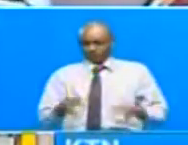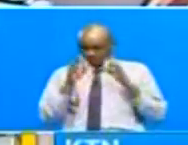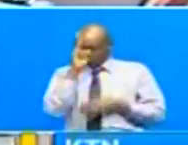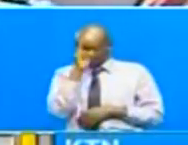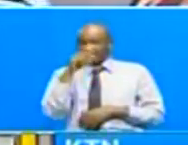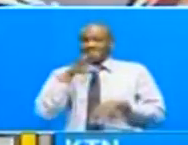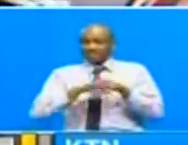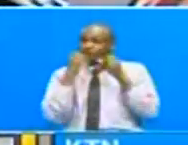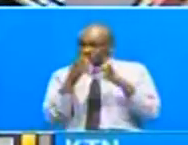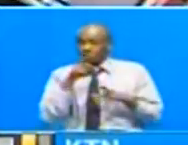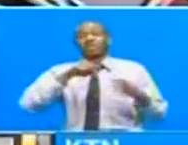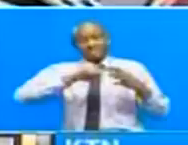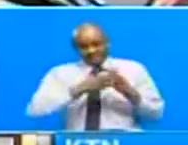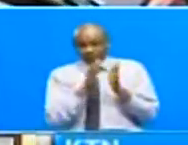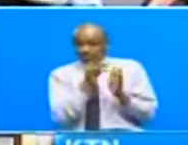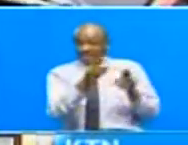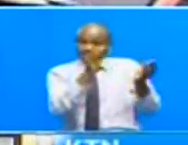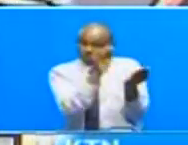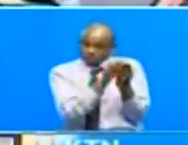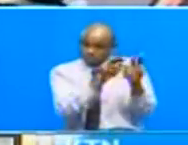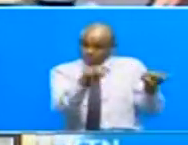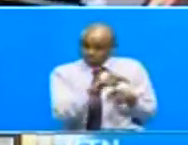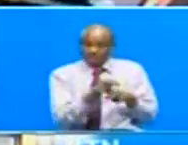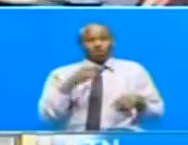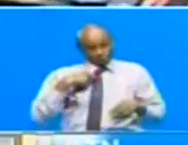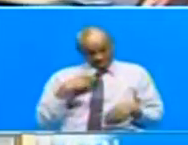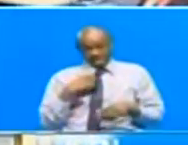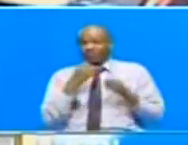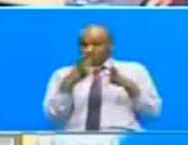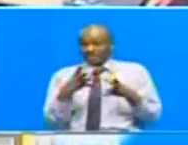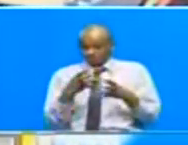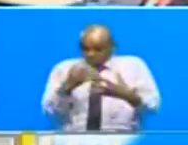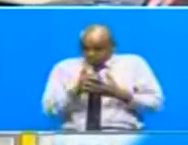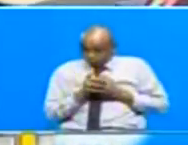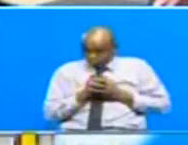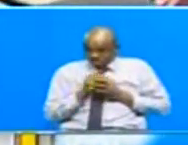received information that that fire started from that stall. We are withholding that information